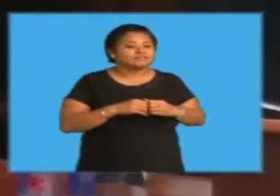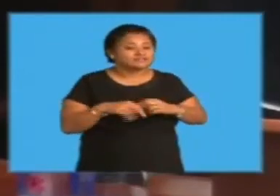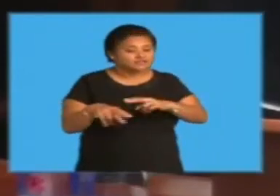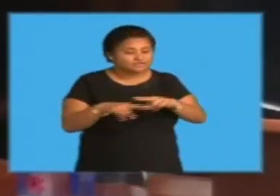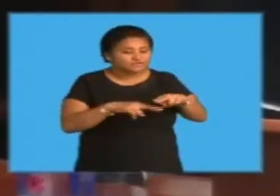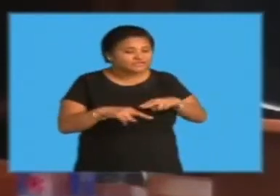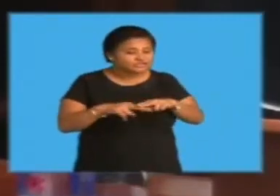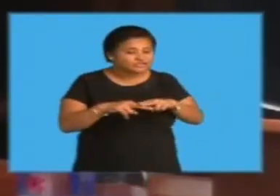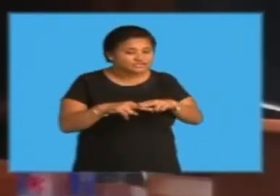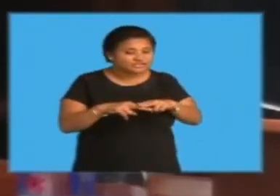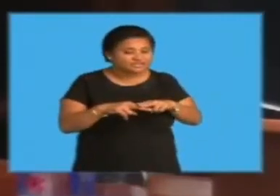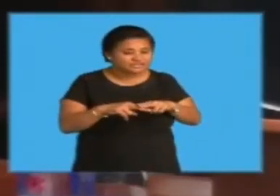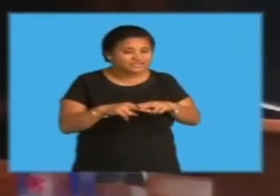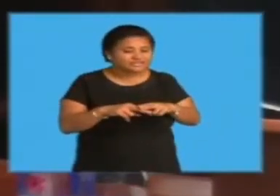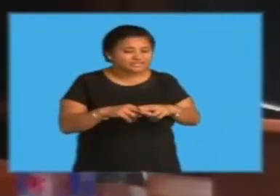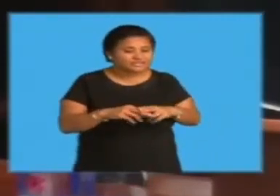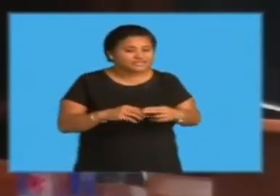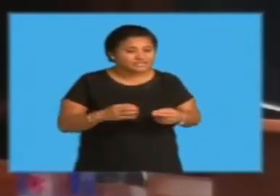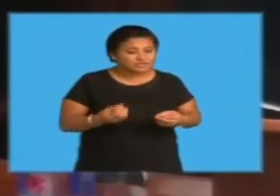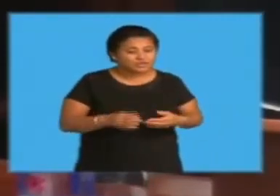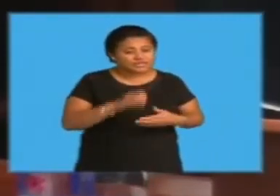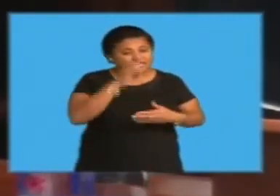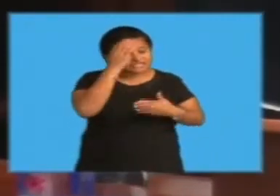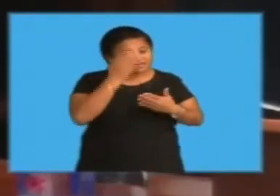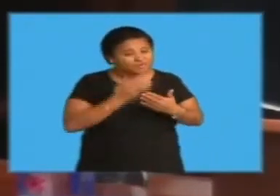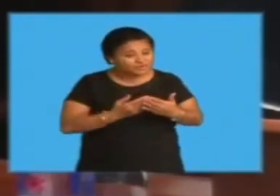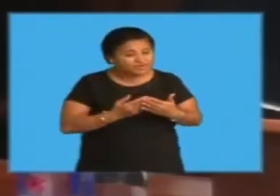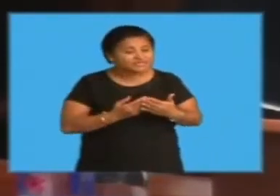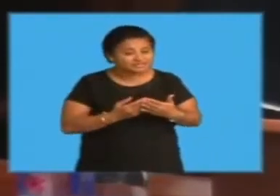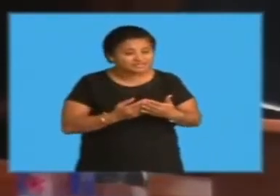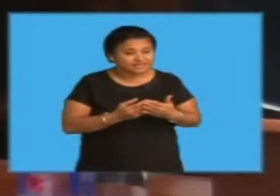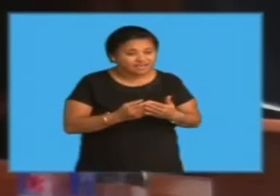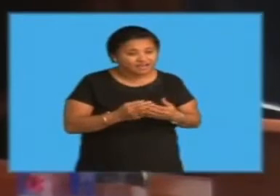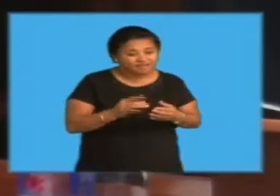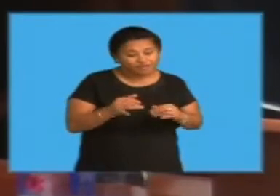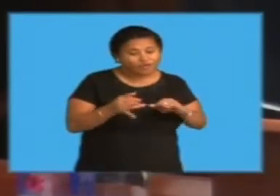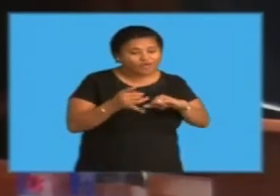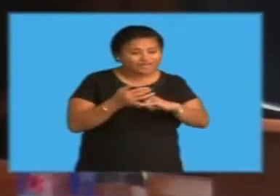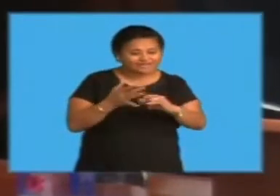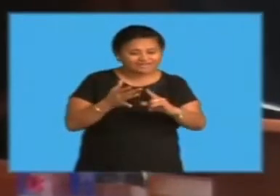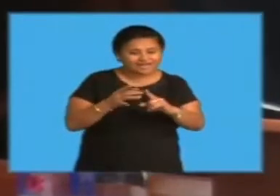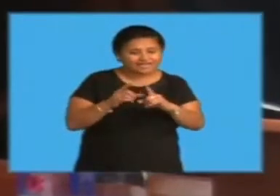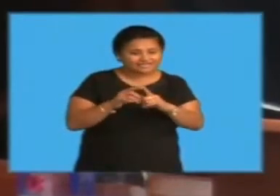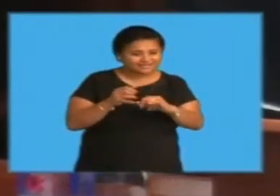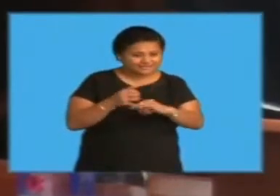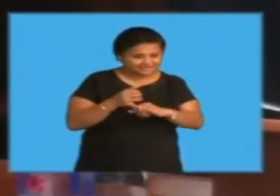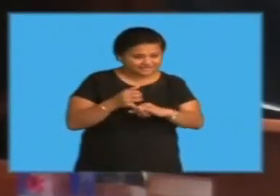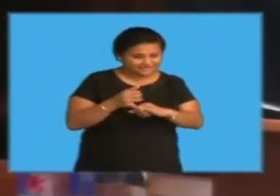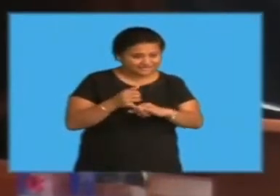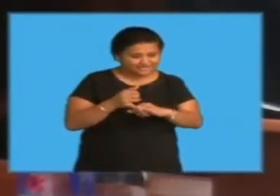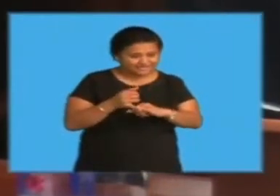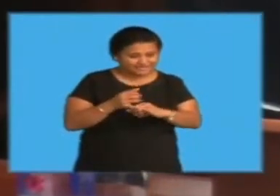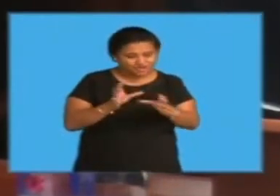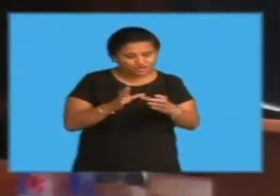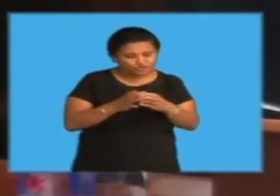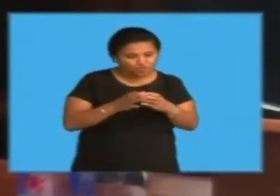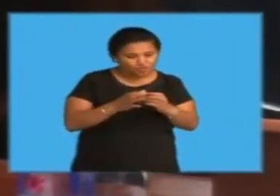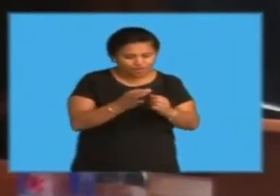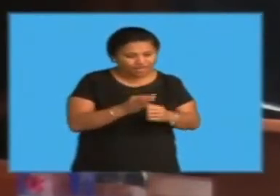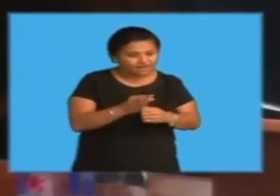perspective and experience of South Pacific nations and small island developing states. It is something that our people can be proud